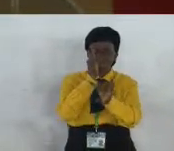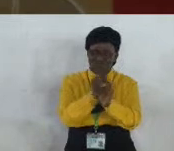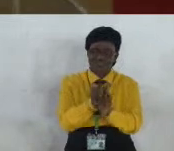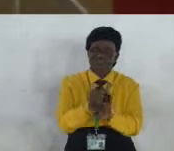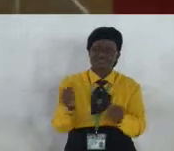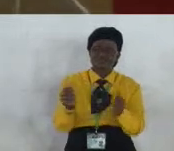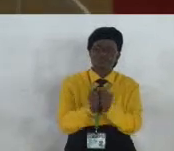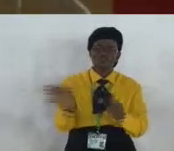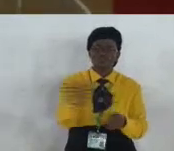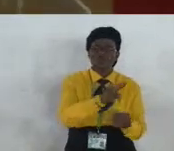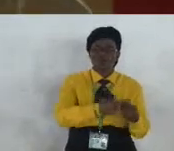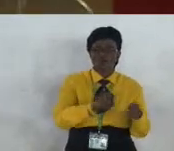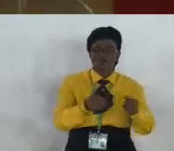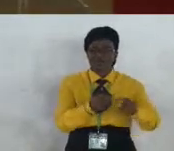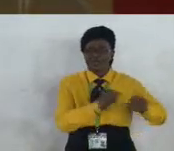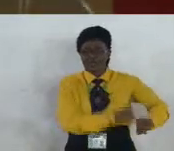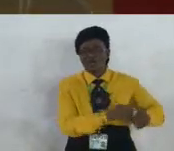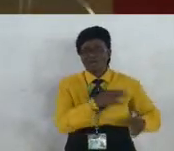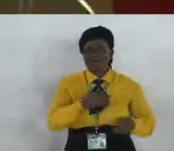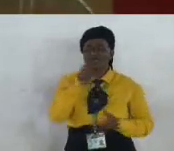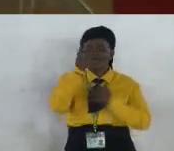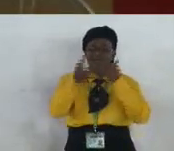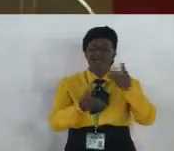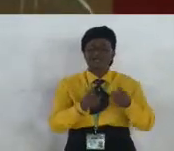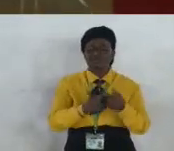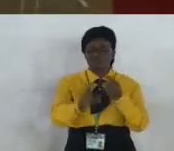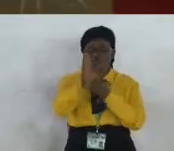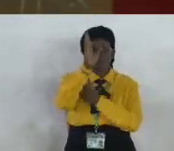and cry to God over these points.